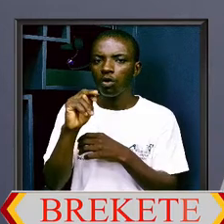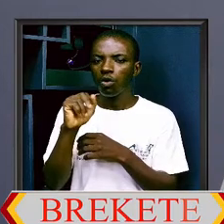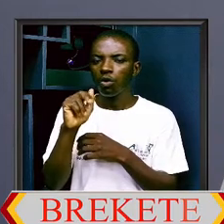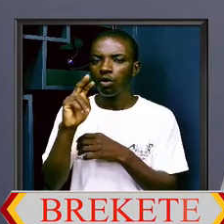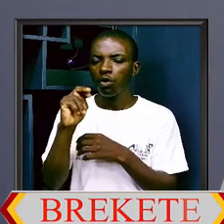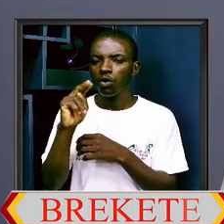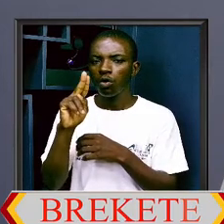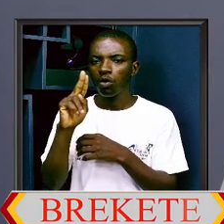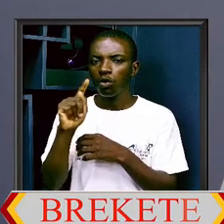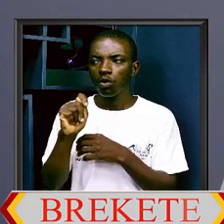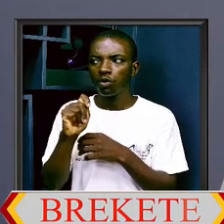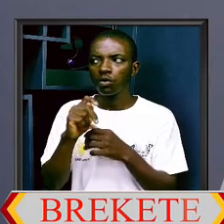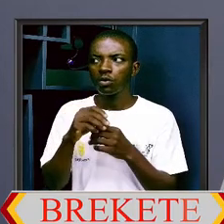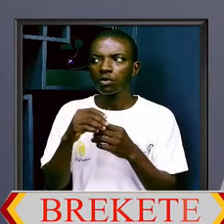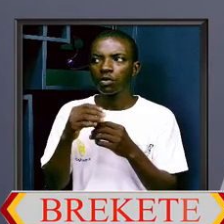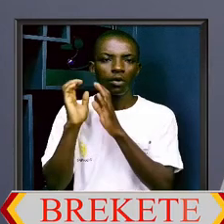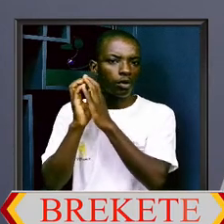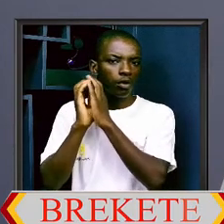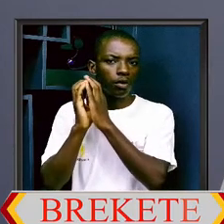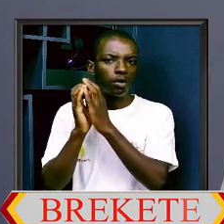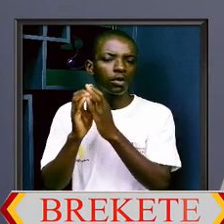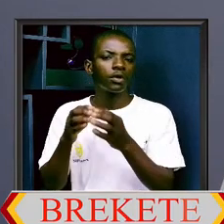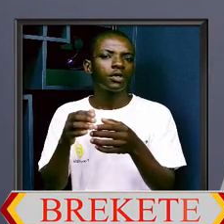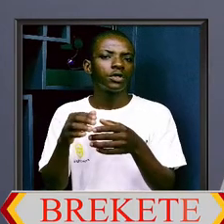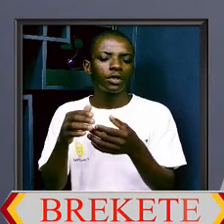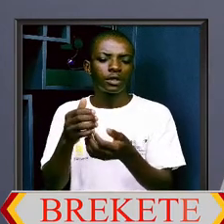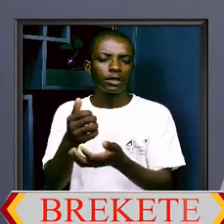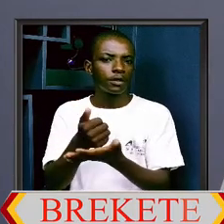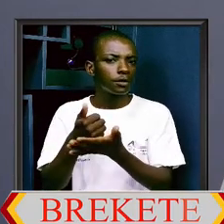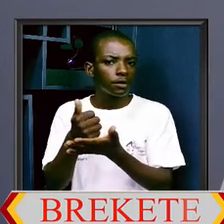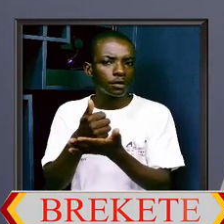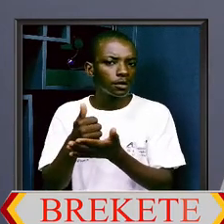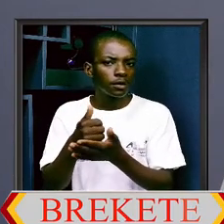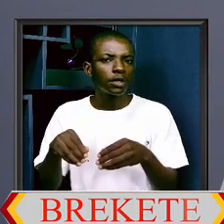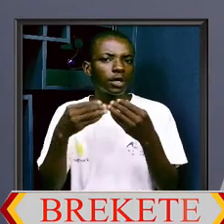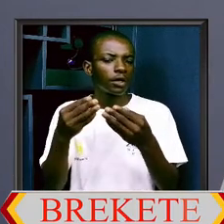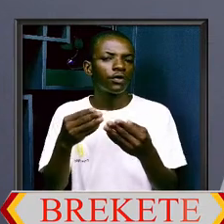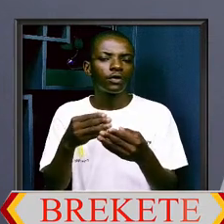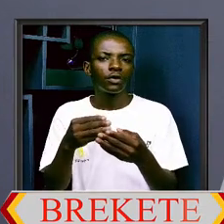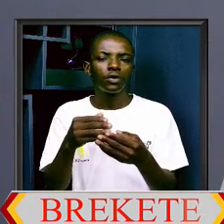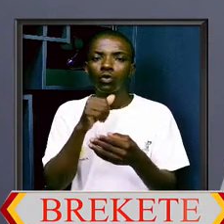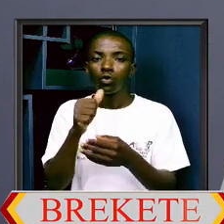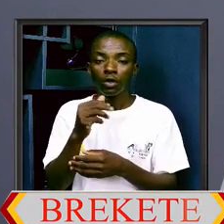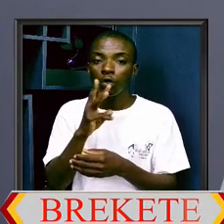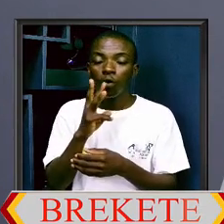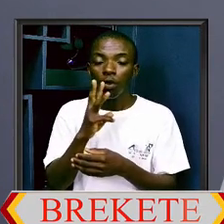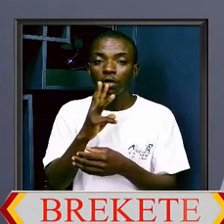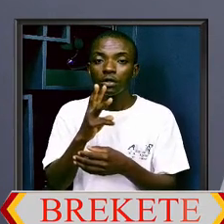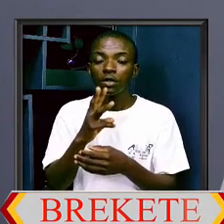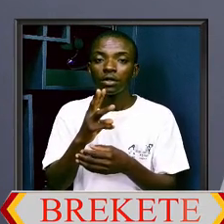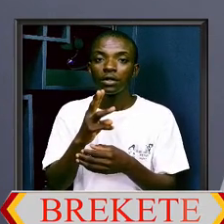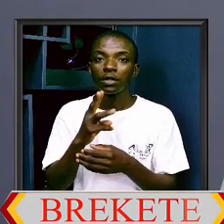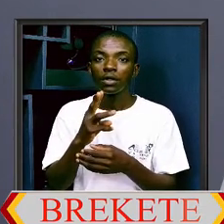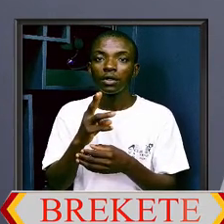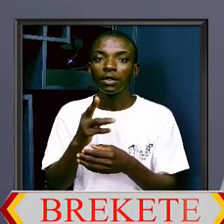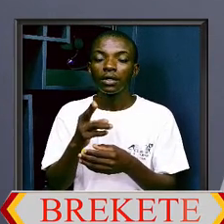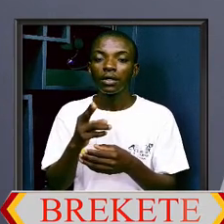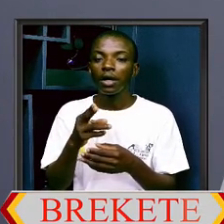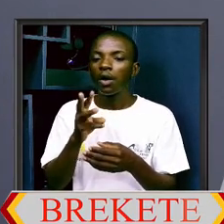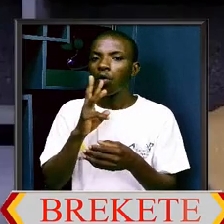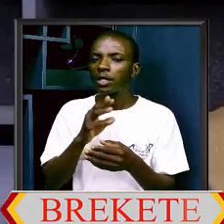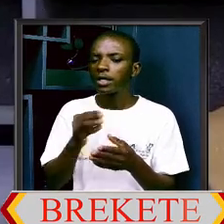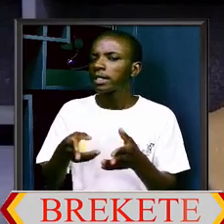coconut may they just grind coconut give you no be the water the water is highly